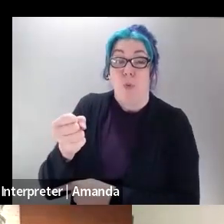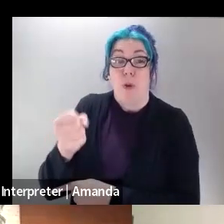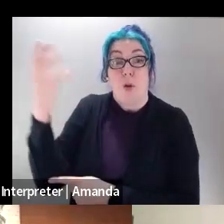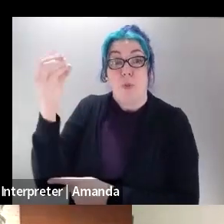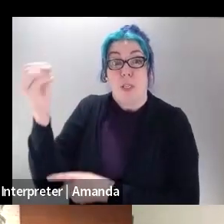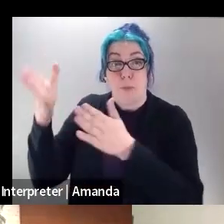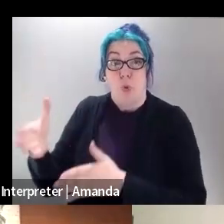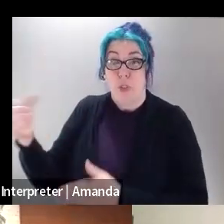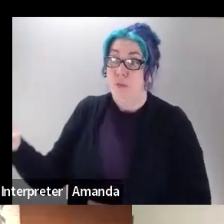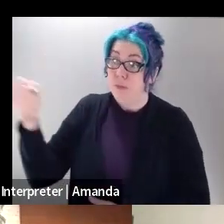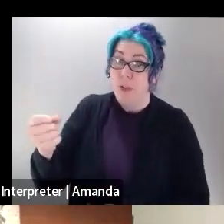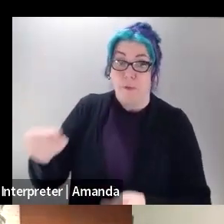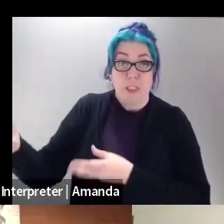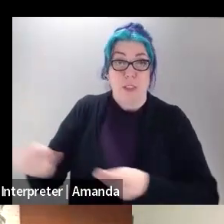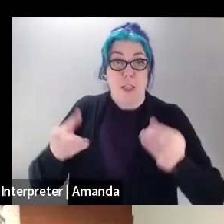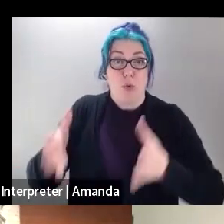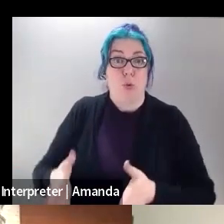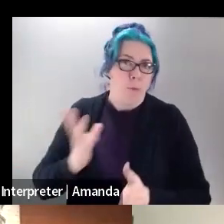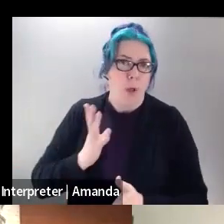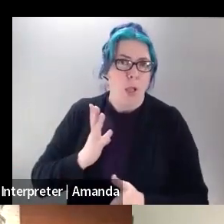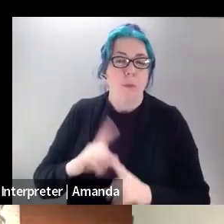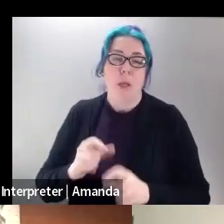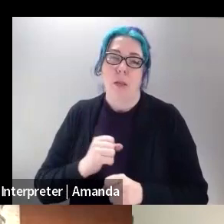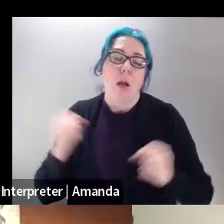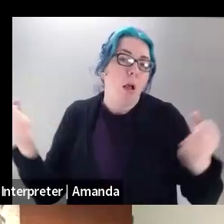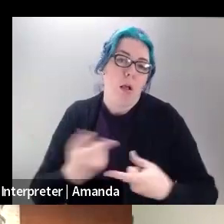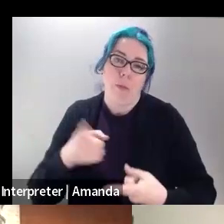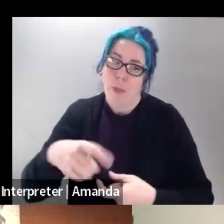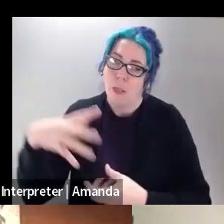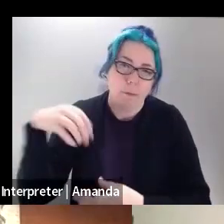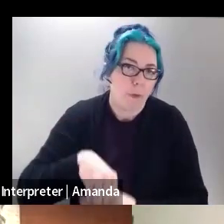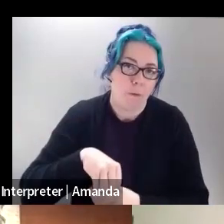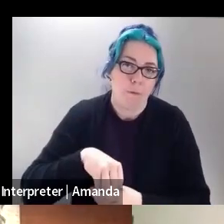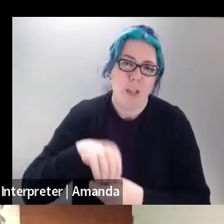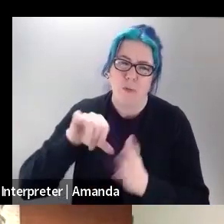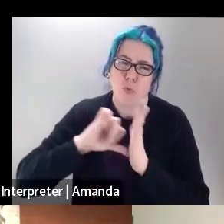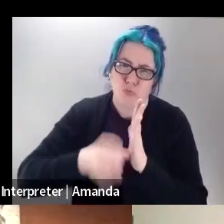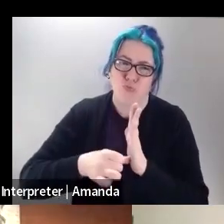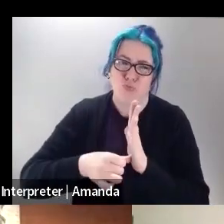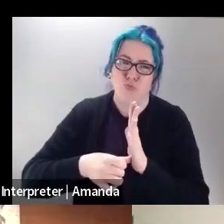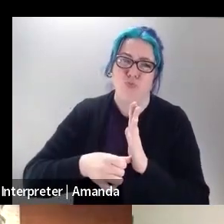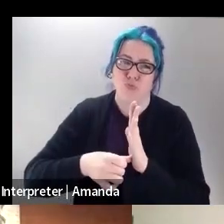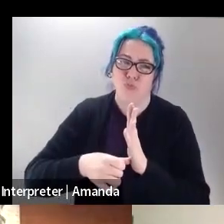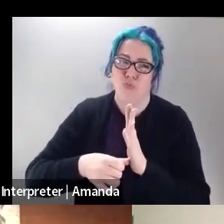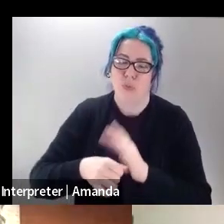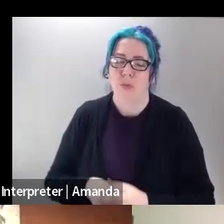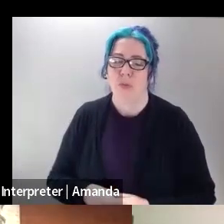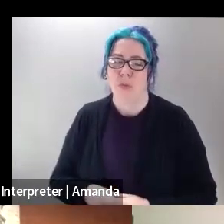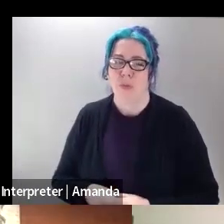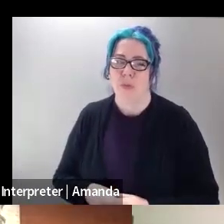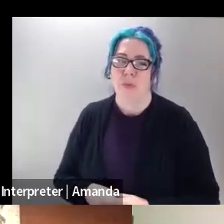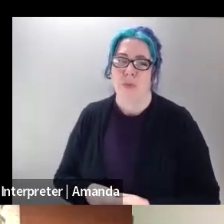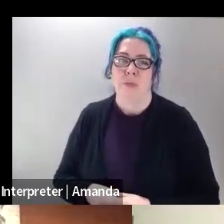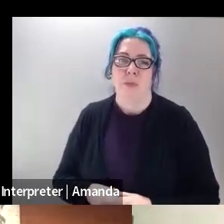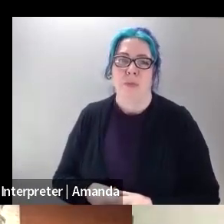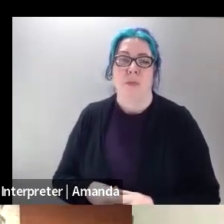using the facilitator to help make that conversation go forward. But the more that you can use that first conversation to